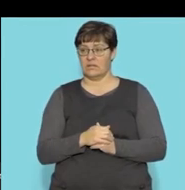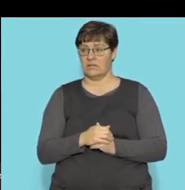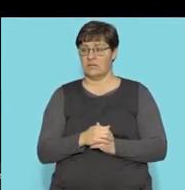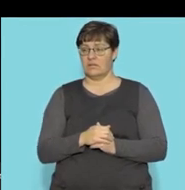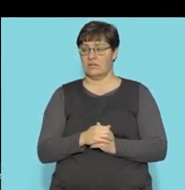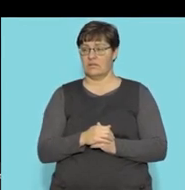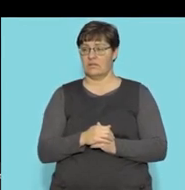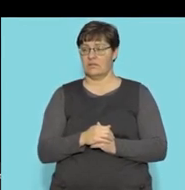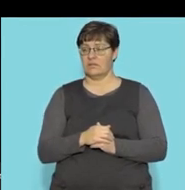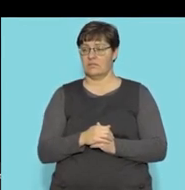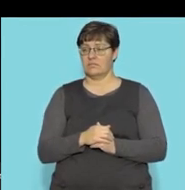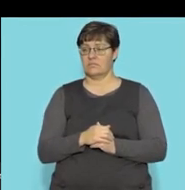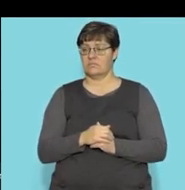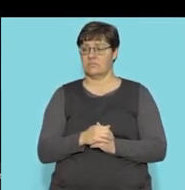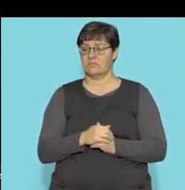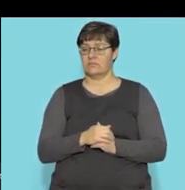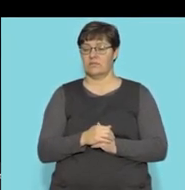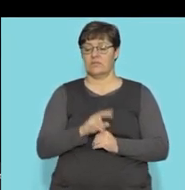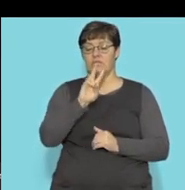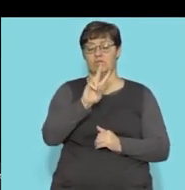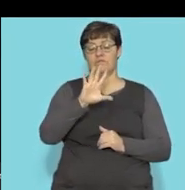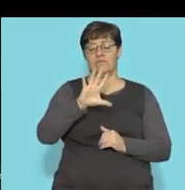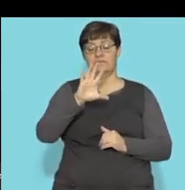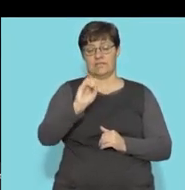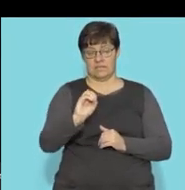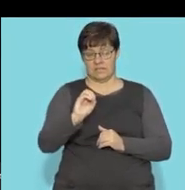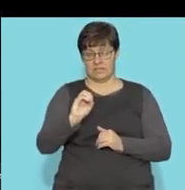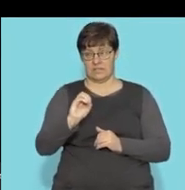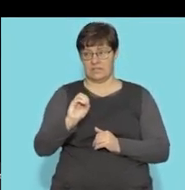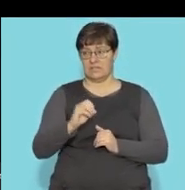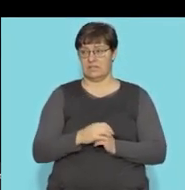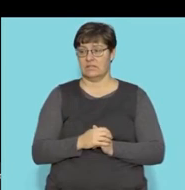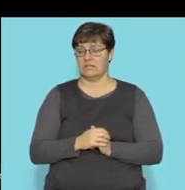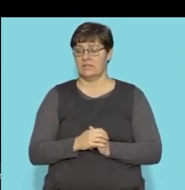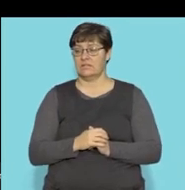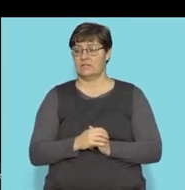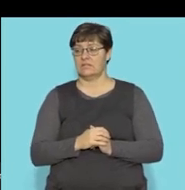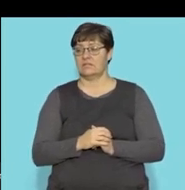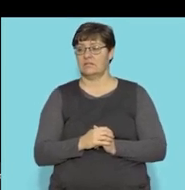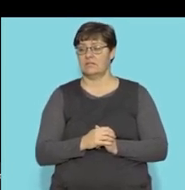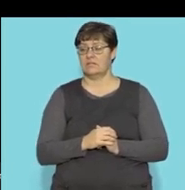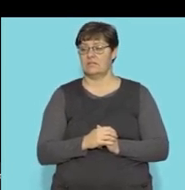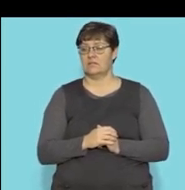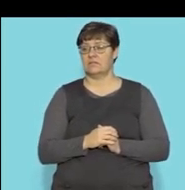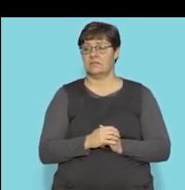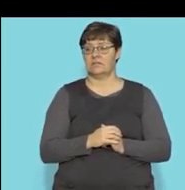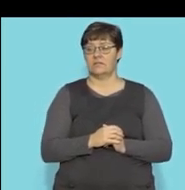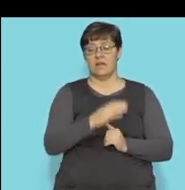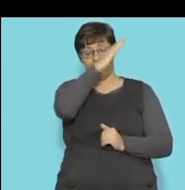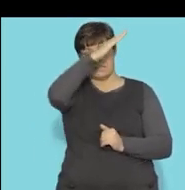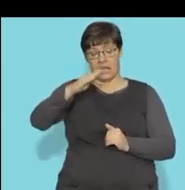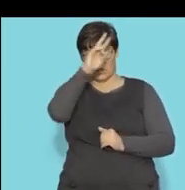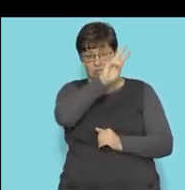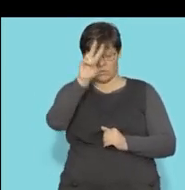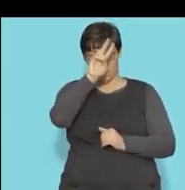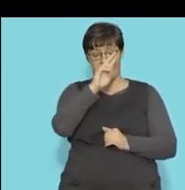15 squared, sorry, I've left a bracket out over there, which gives me 250. So we know that this is the slant